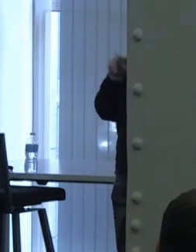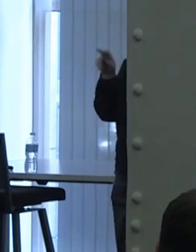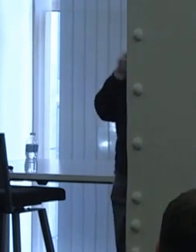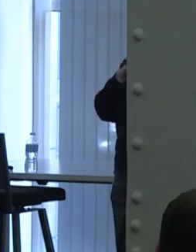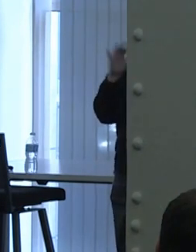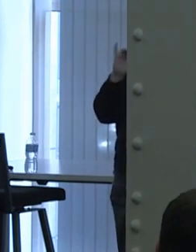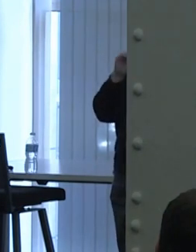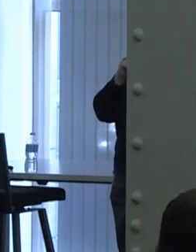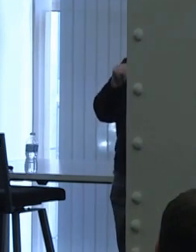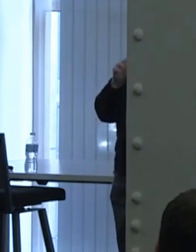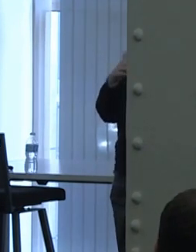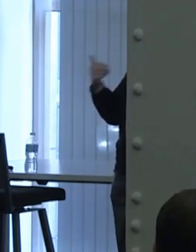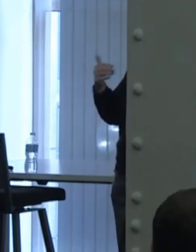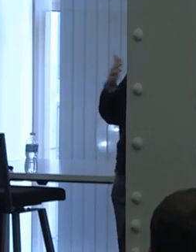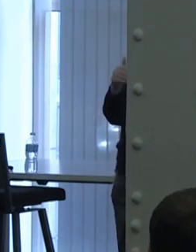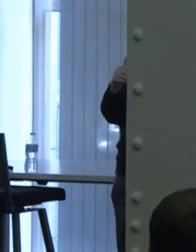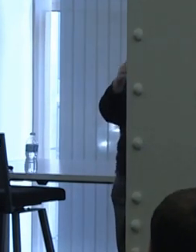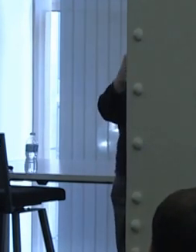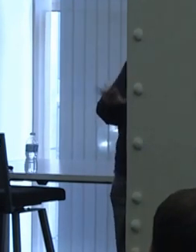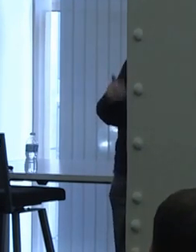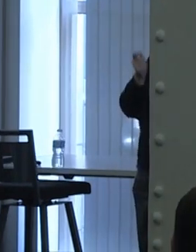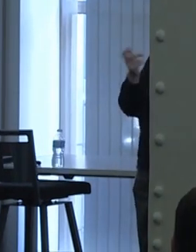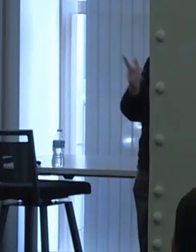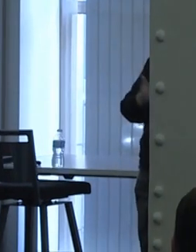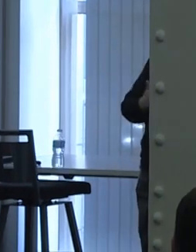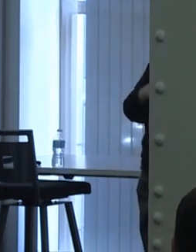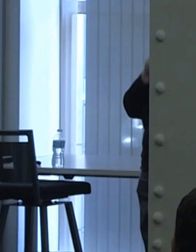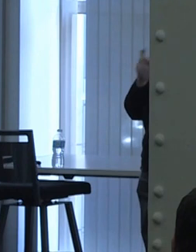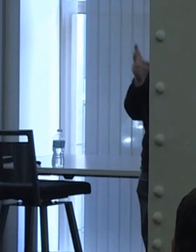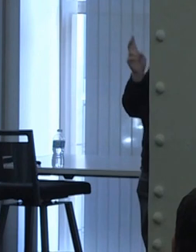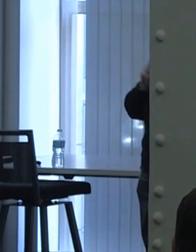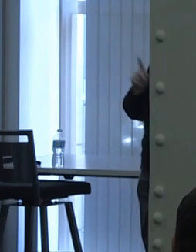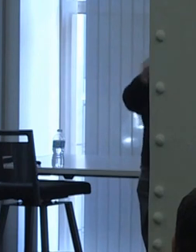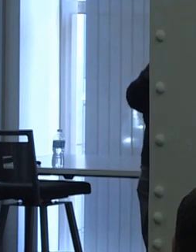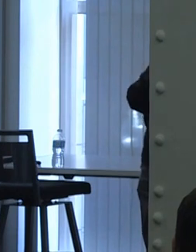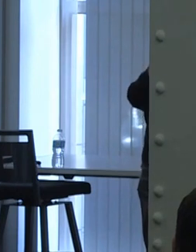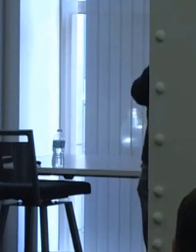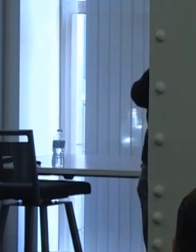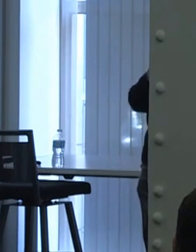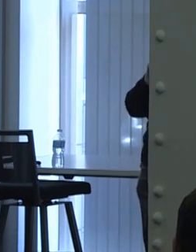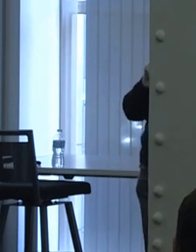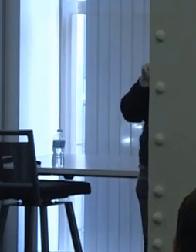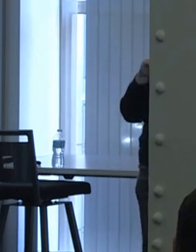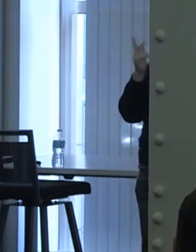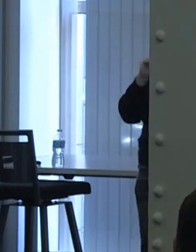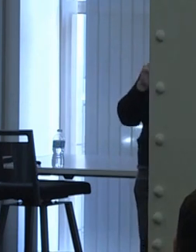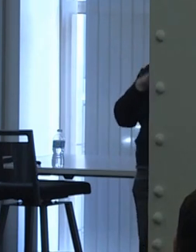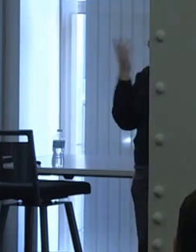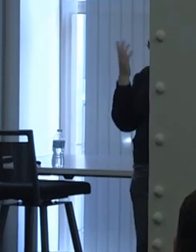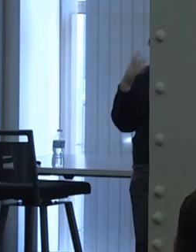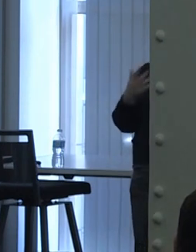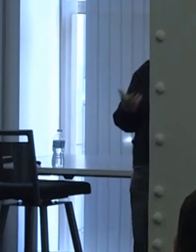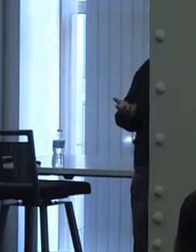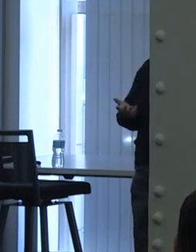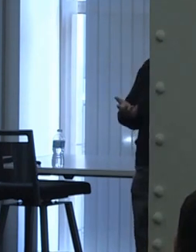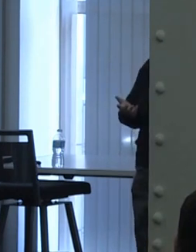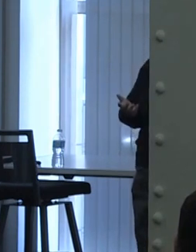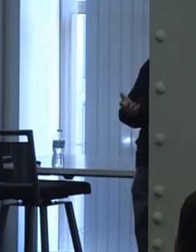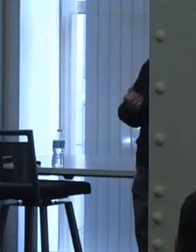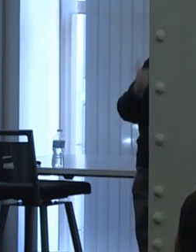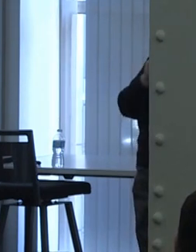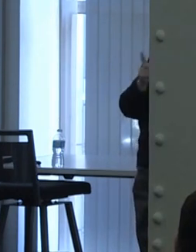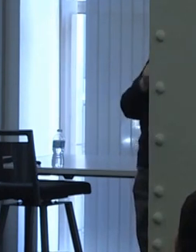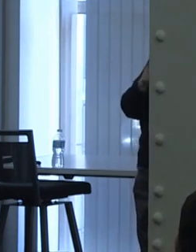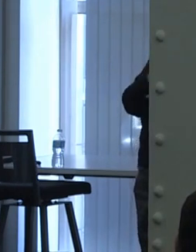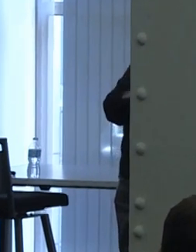promote divisiveness because of the topics they bring up. And I believe that just because a conversation is